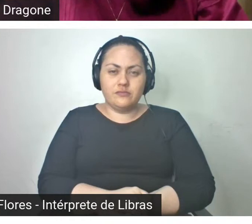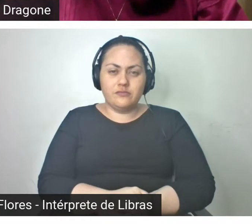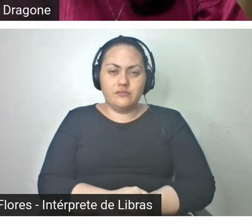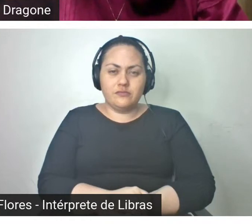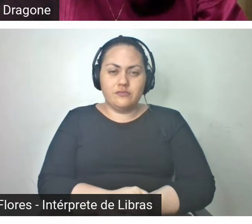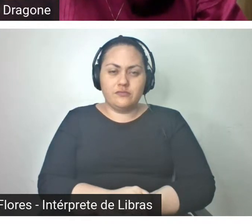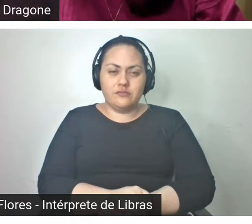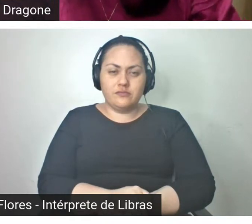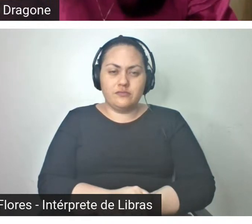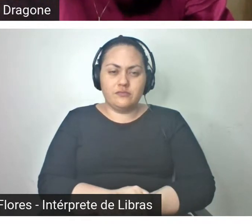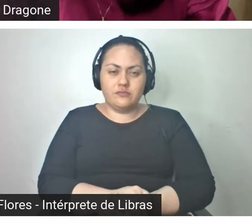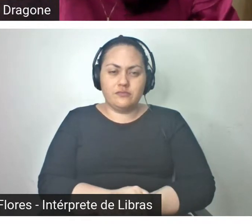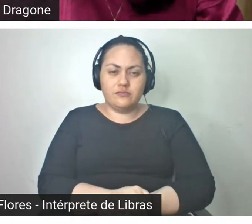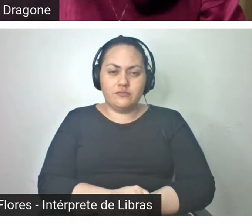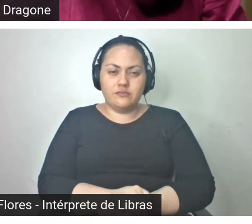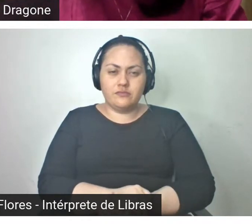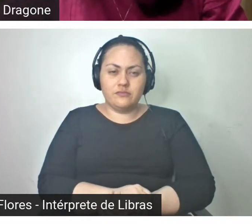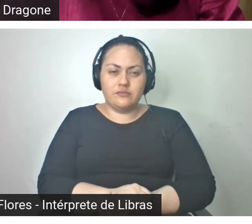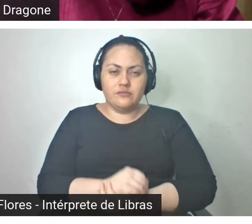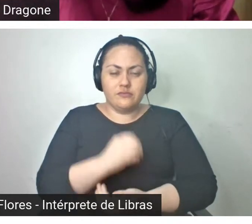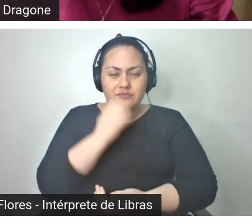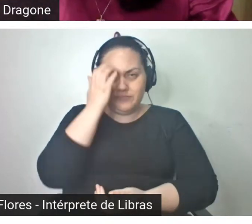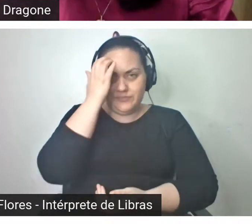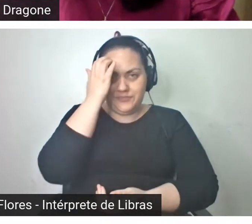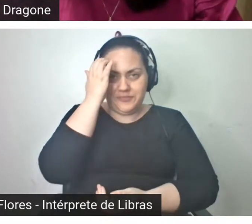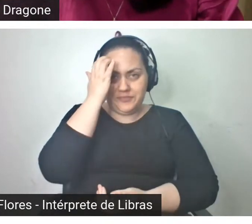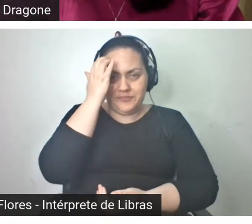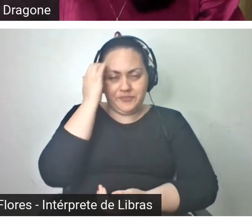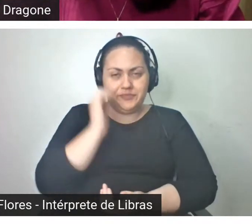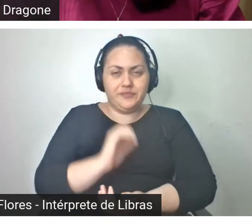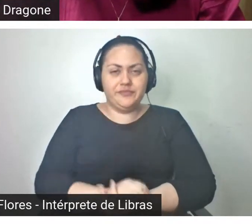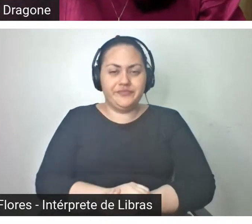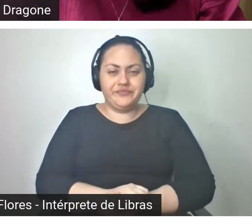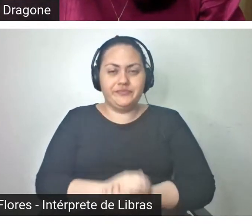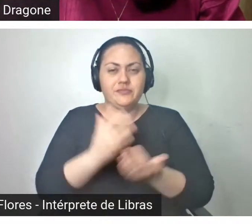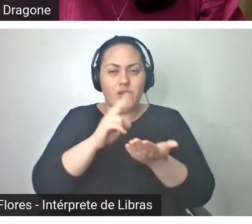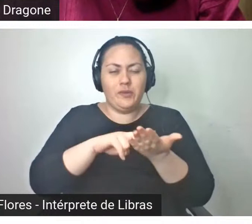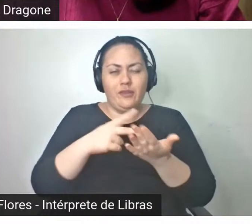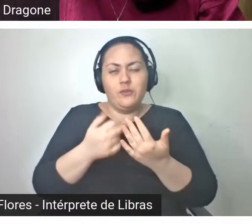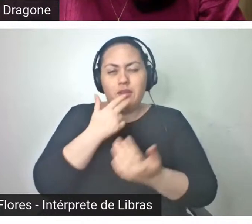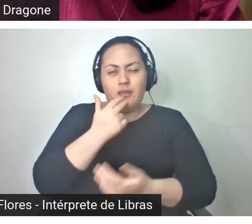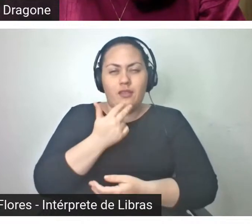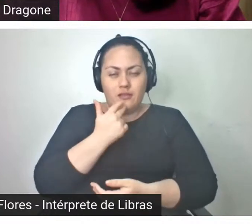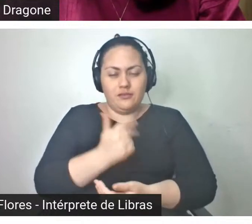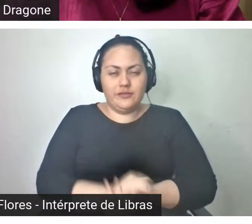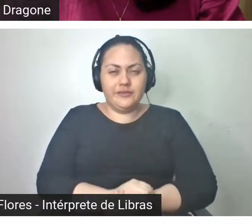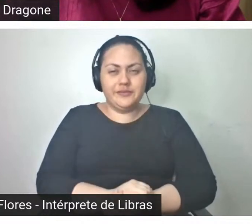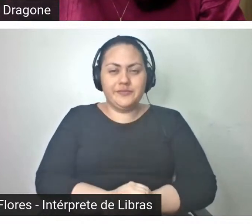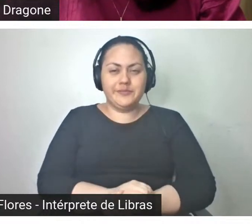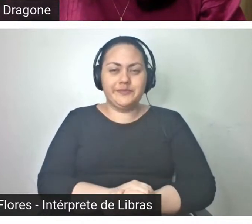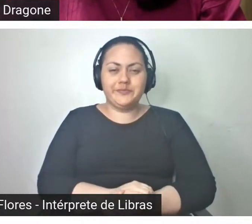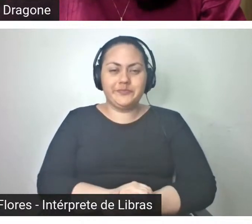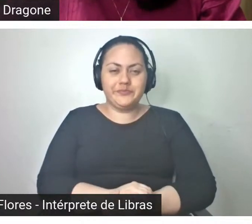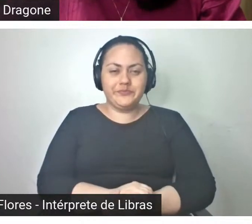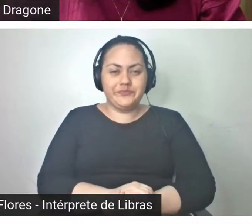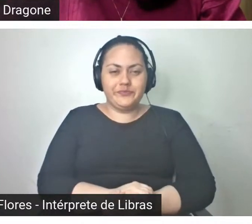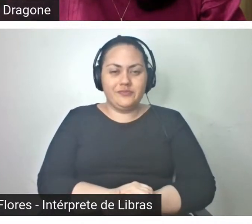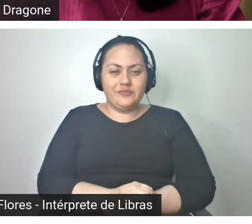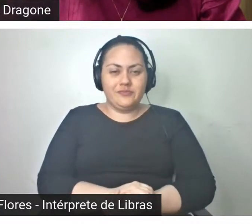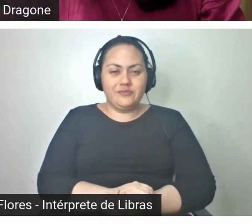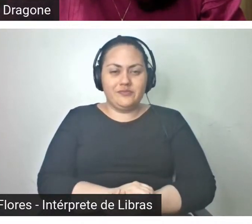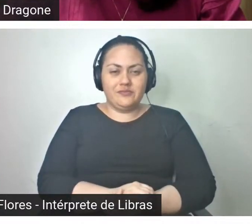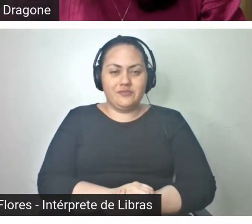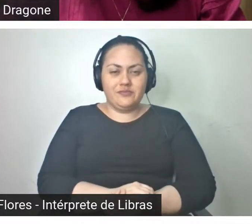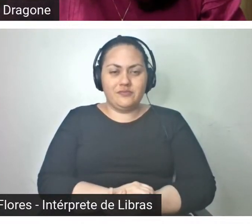The question is if there is a minimum amount of money that's necessary